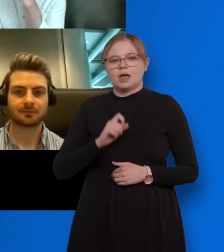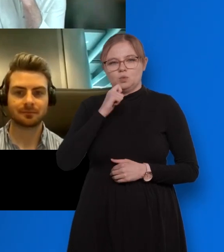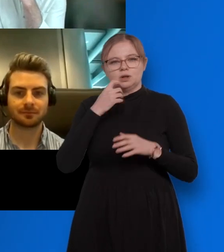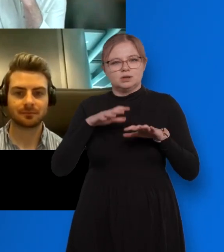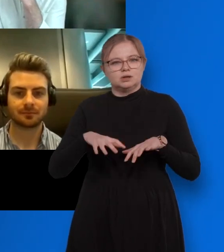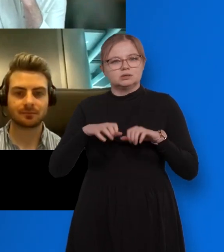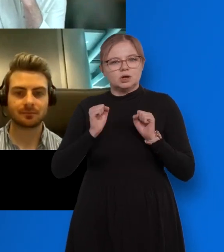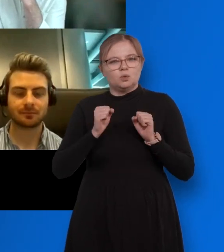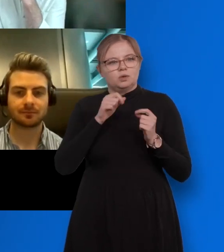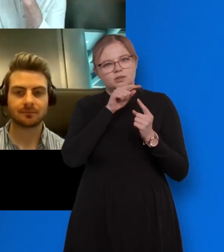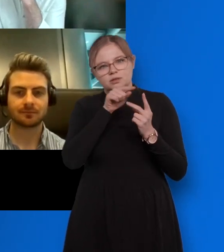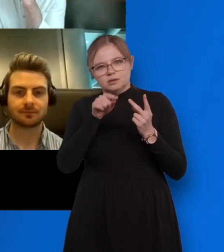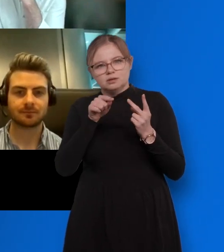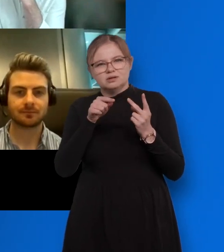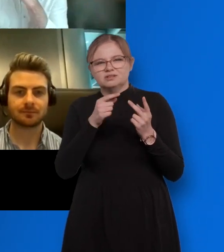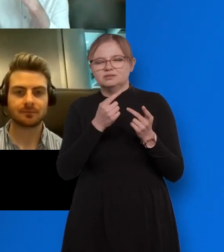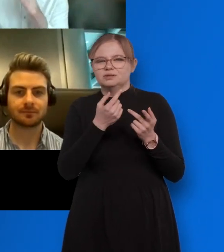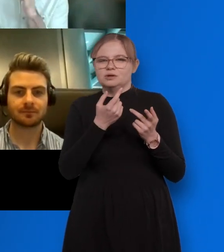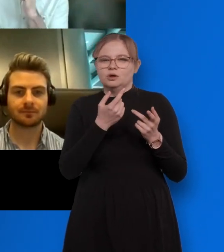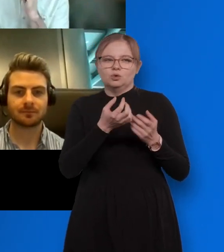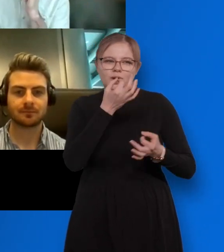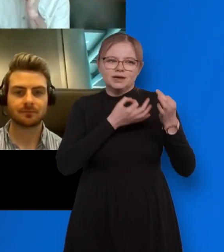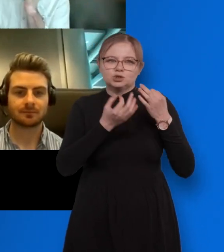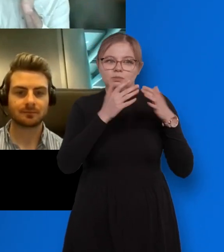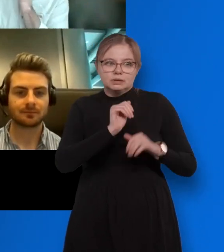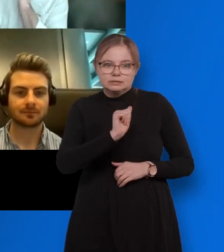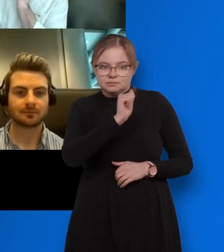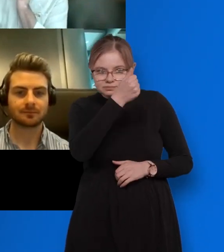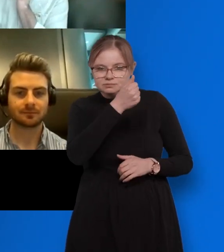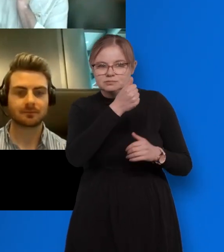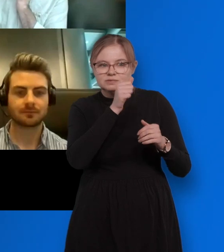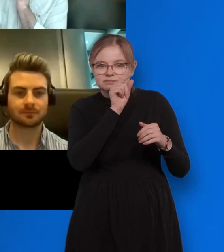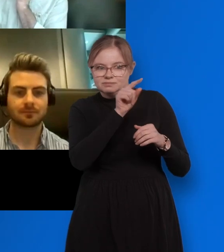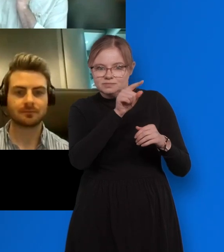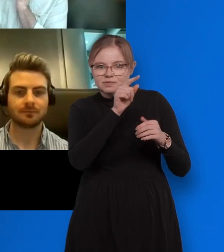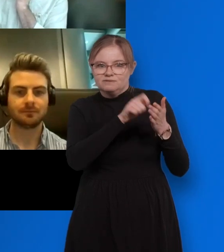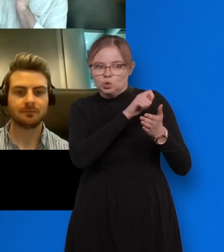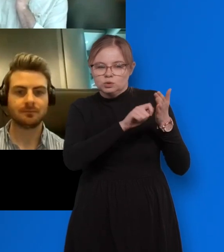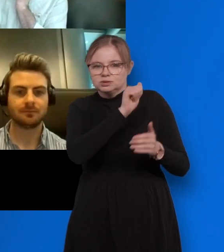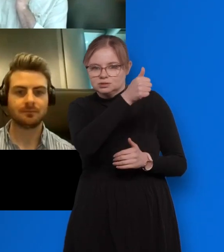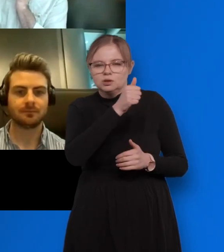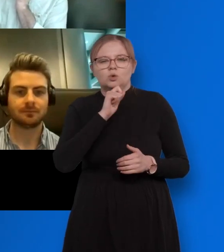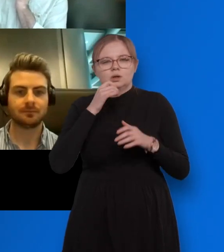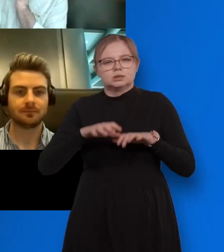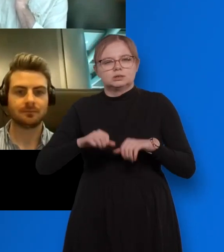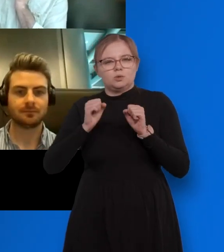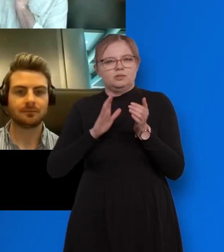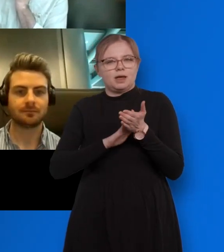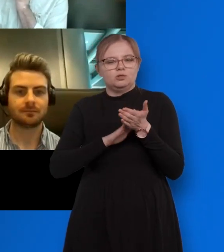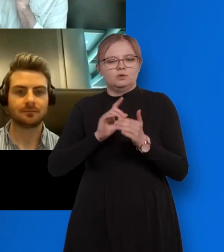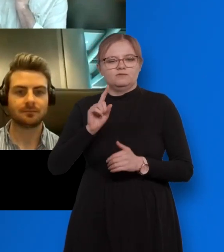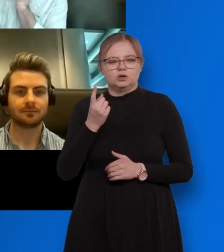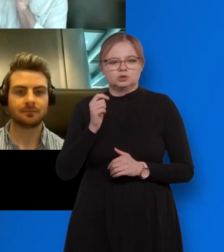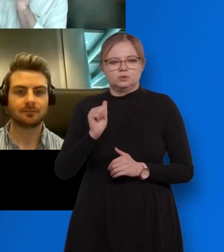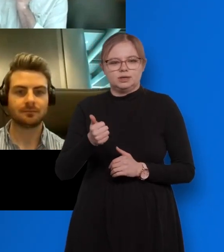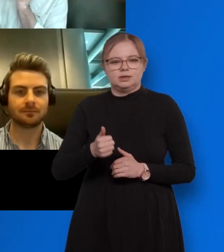I will again start with those that have been voted up, and